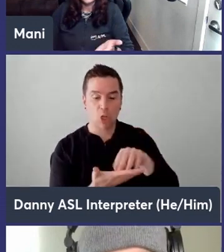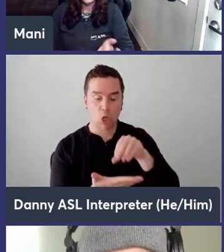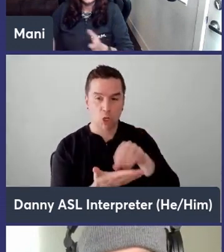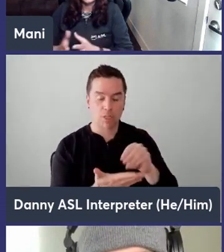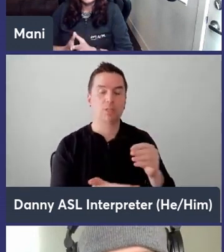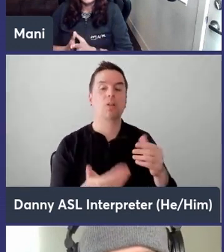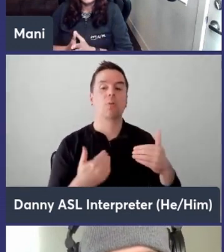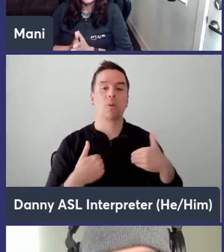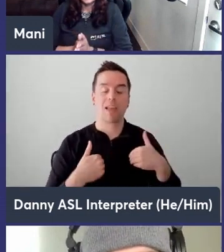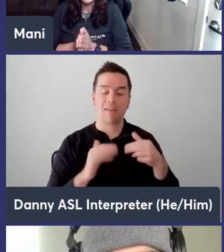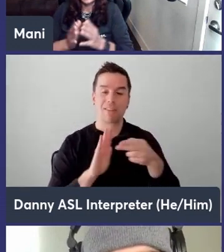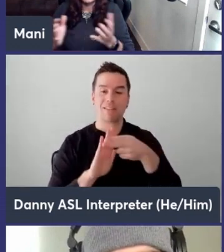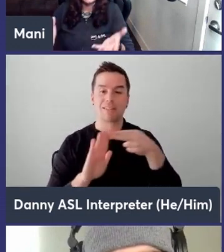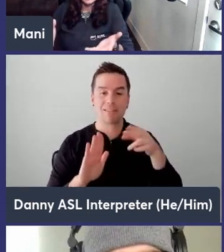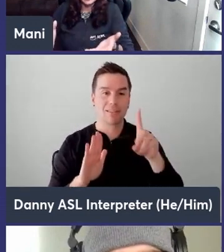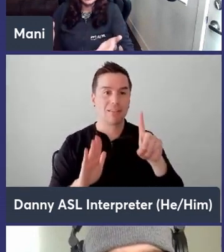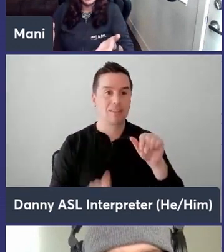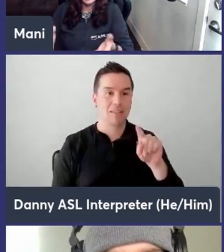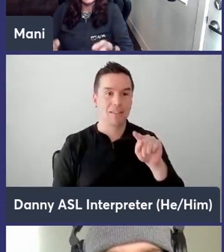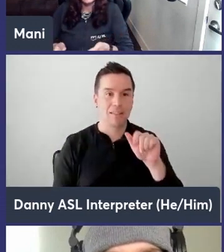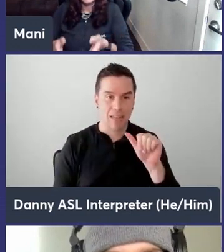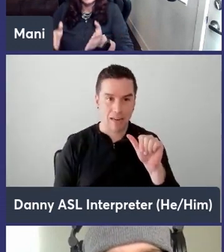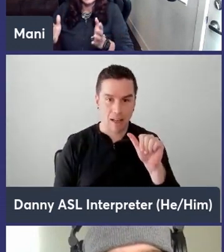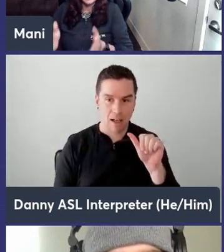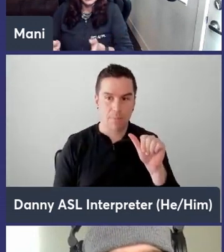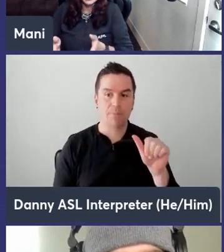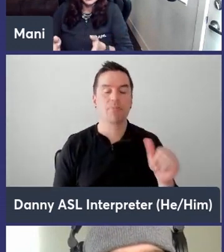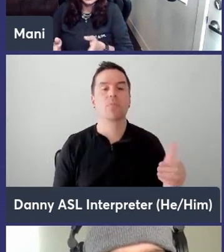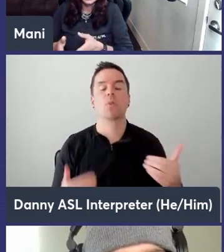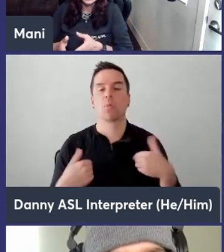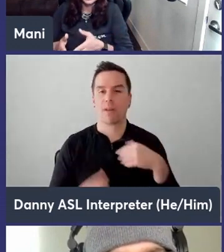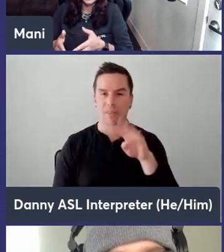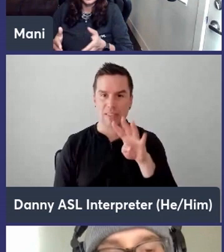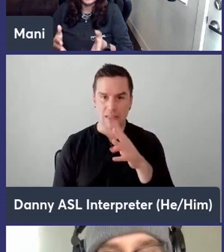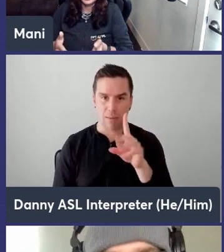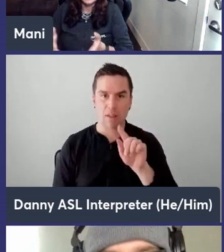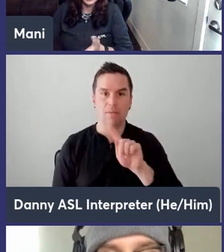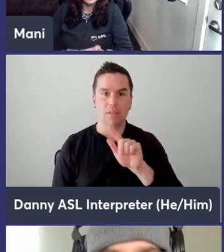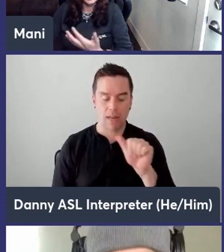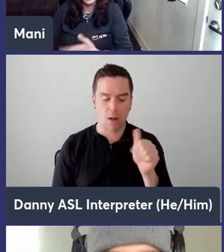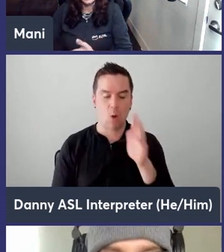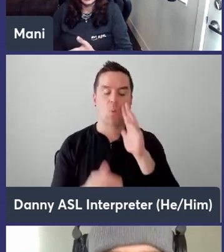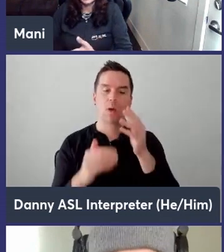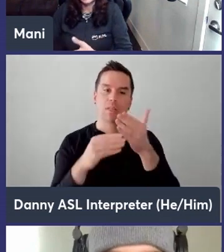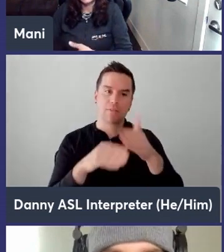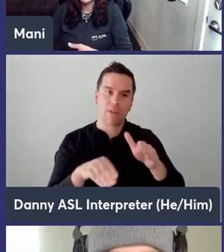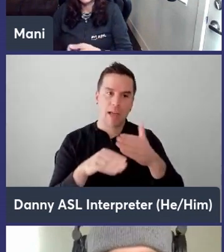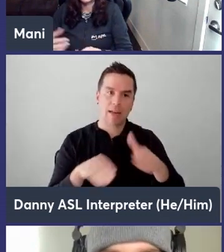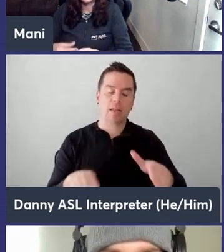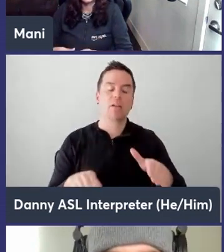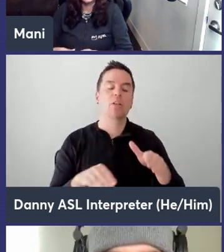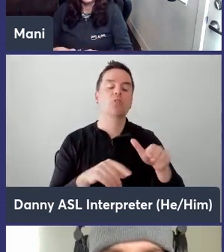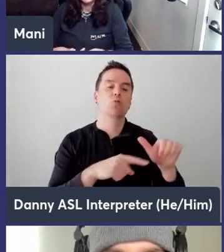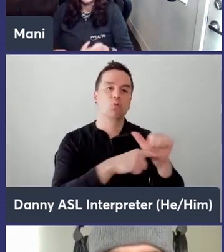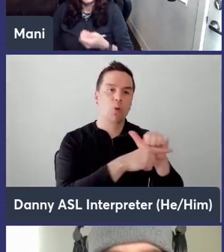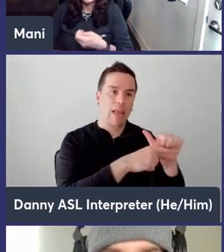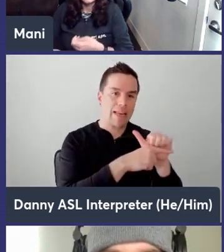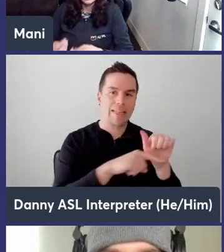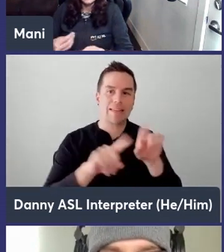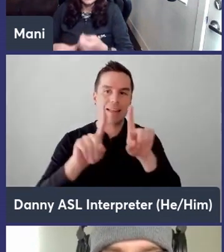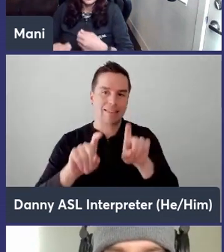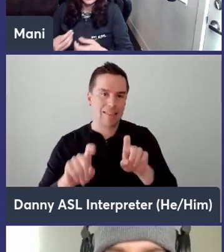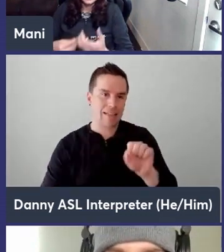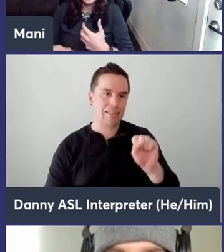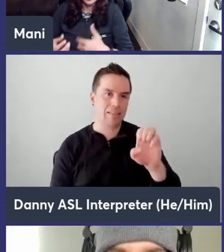we generally do is that, okay, we have this labeled data, we will divide our data into train, validation, and test sets. And then we